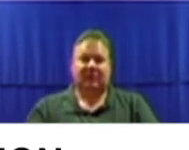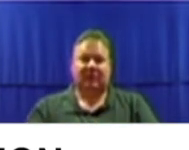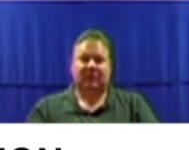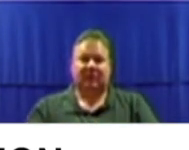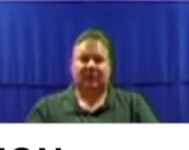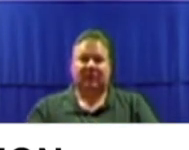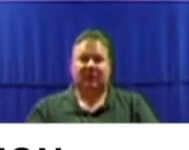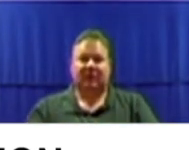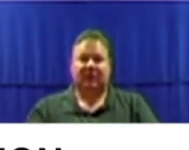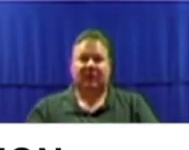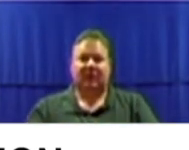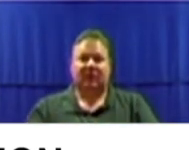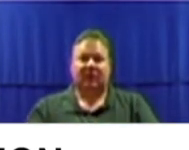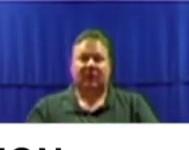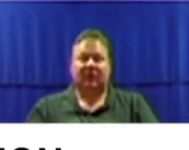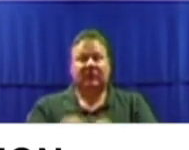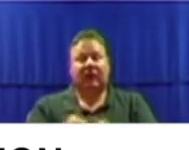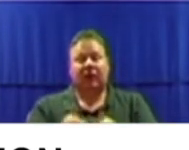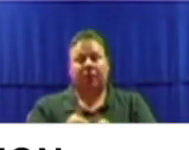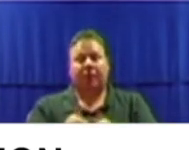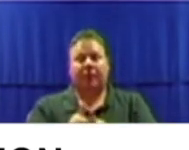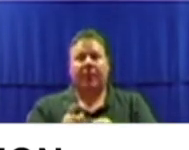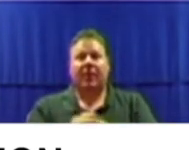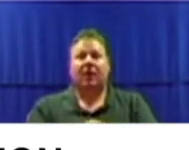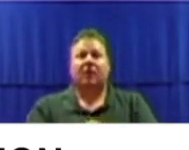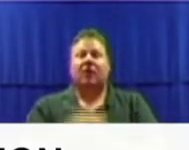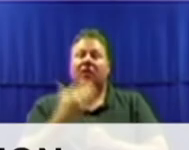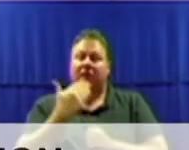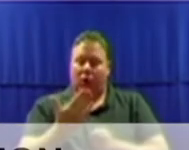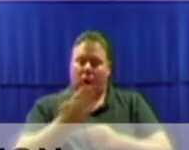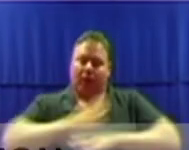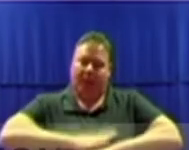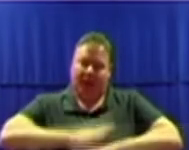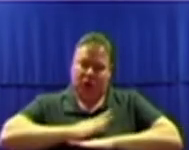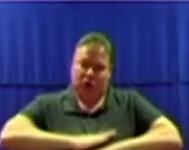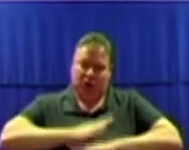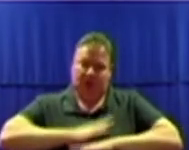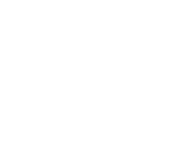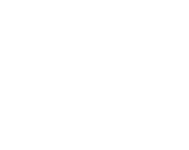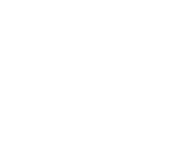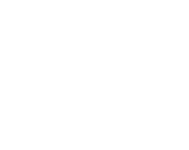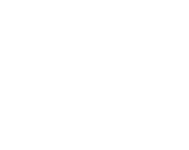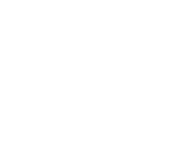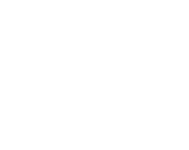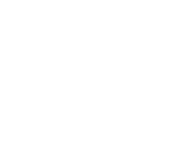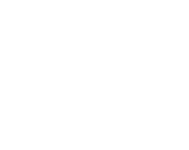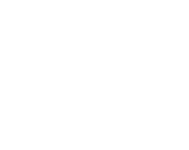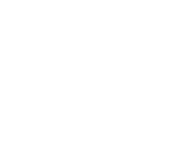can process. Lula Mamaya, SABC News, Parliament.